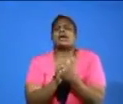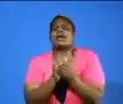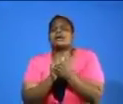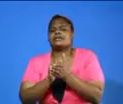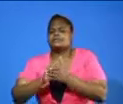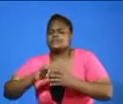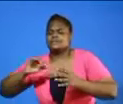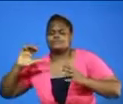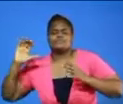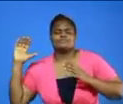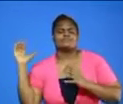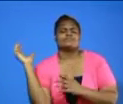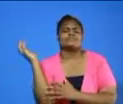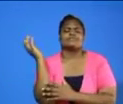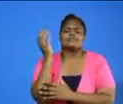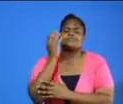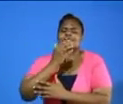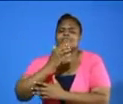praise